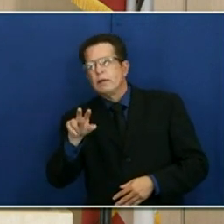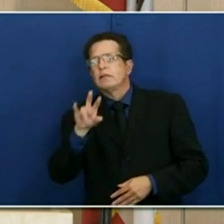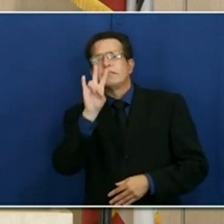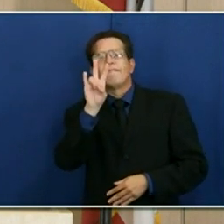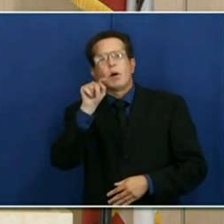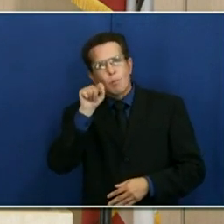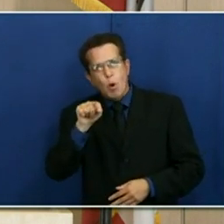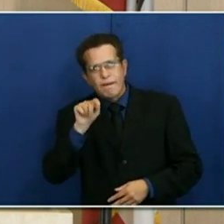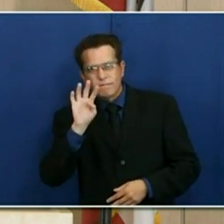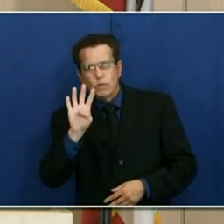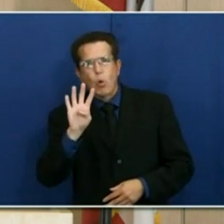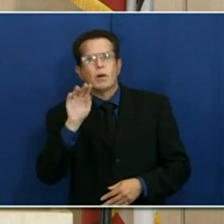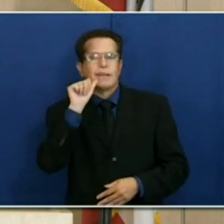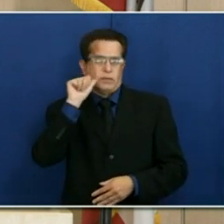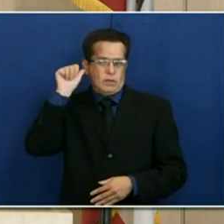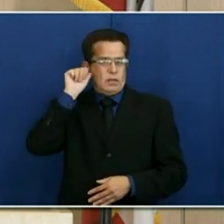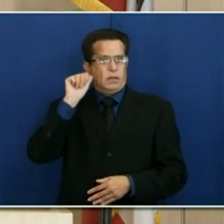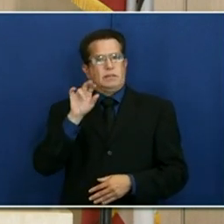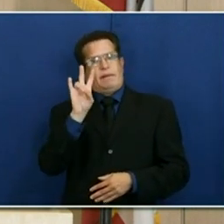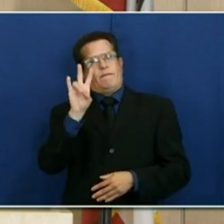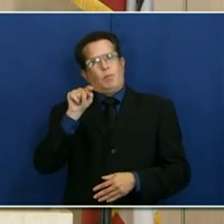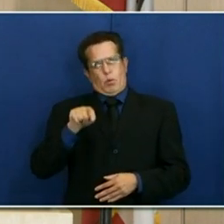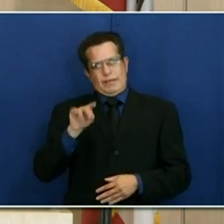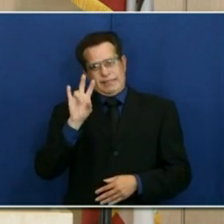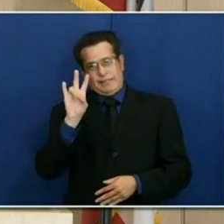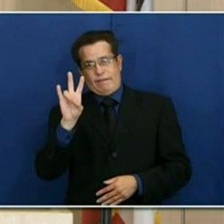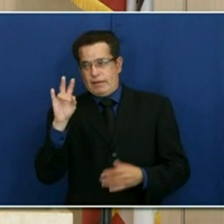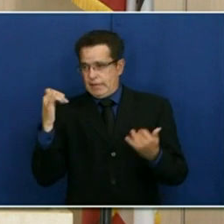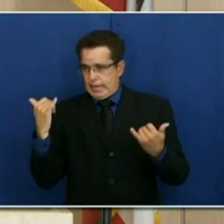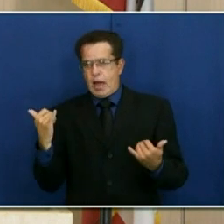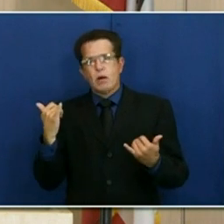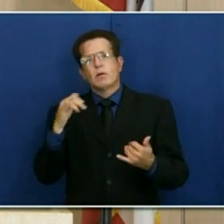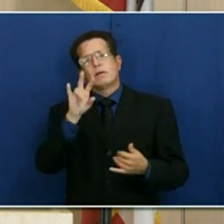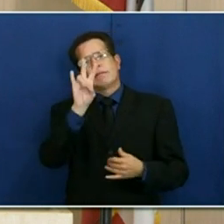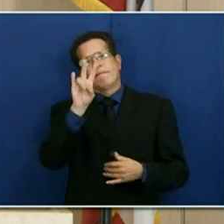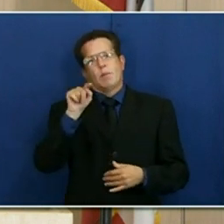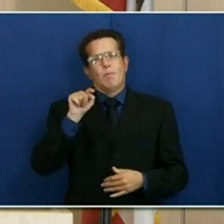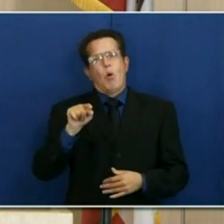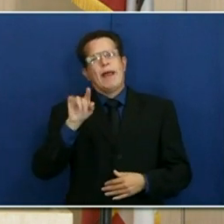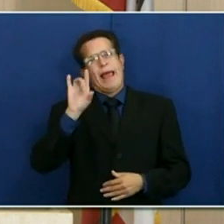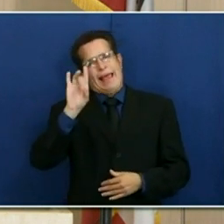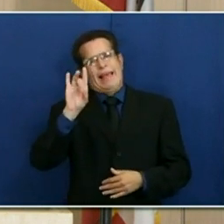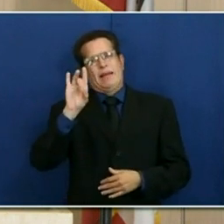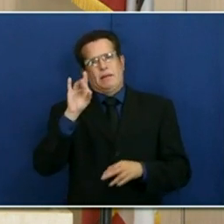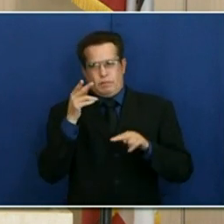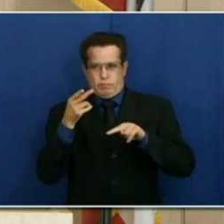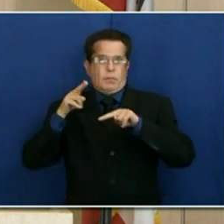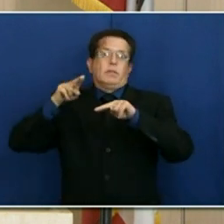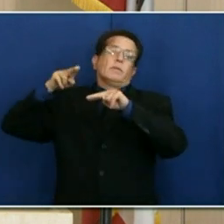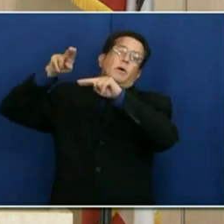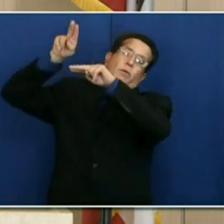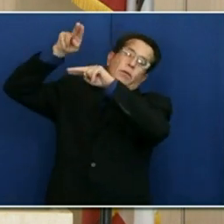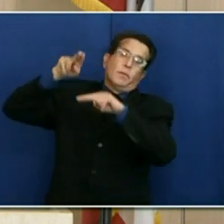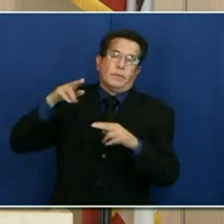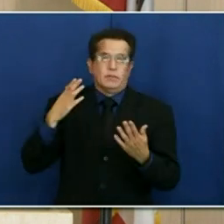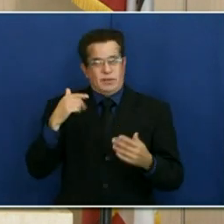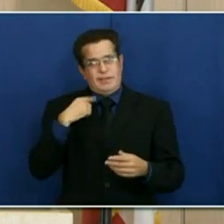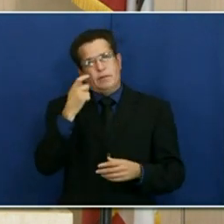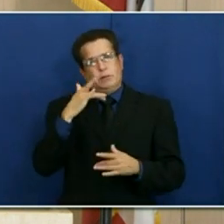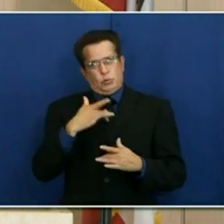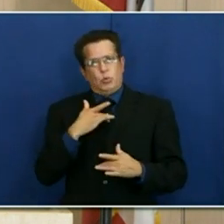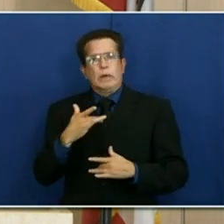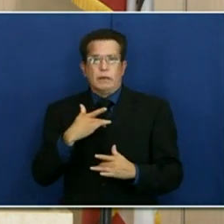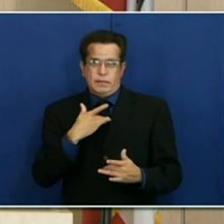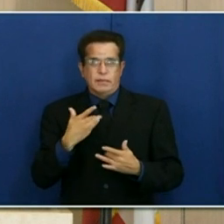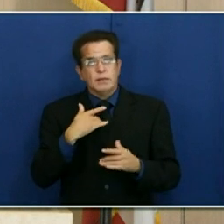7.4. Yesterday was 7.7, and today we're looking at 7.8. And so again, our concern is that we